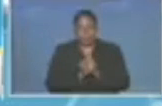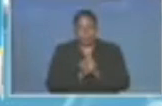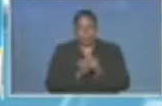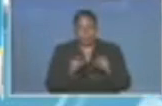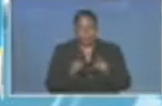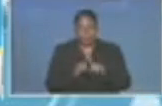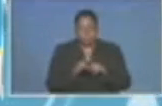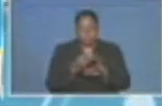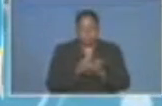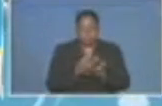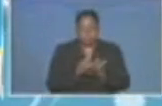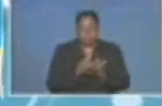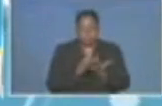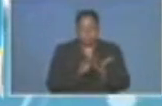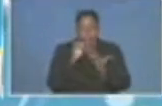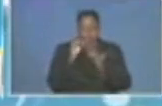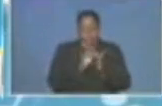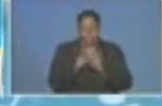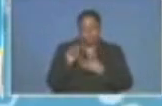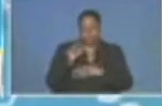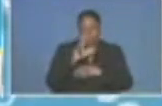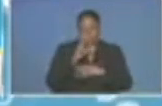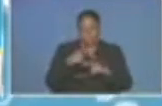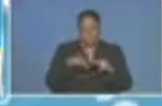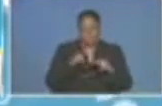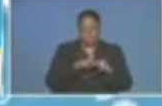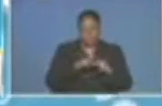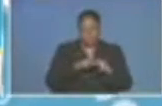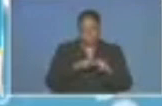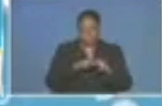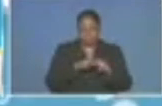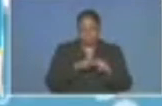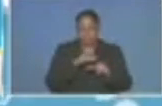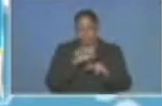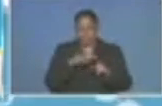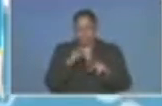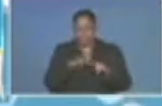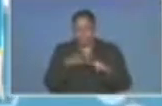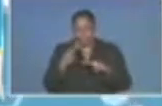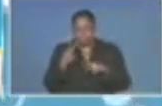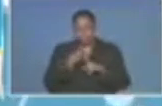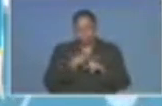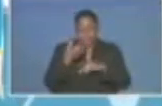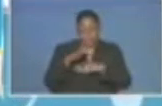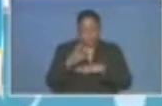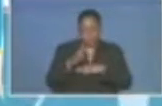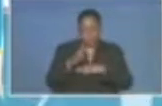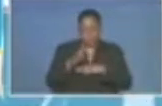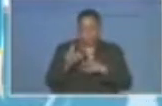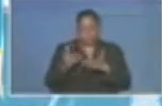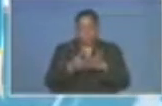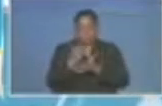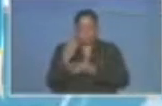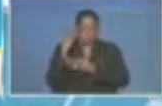Still on finance, October's 0.3% increase in inflation decreased in the 2 months that followed. The latest